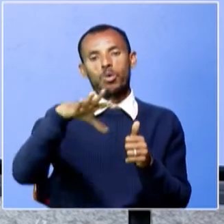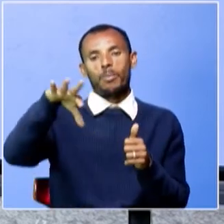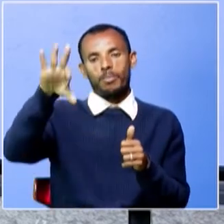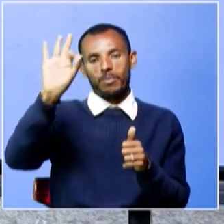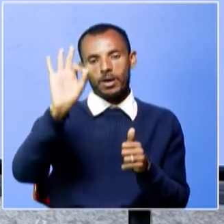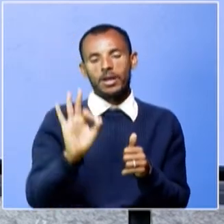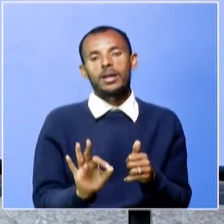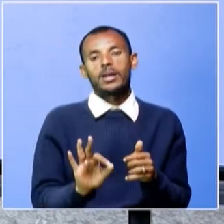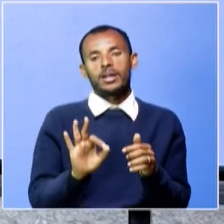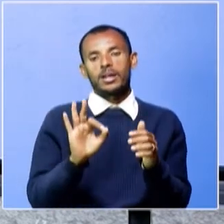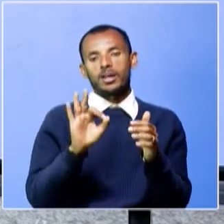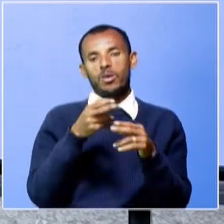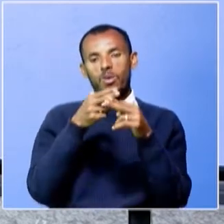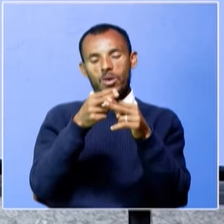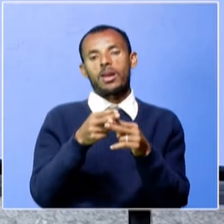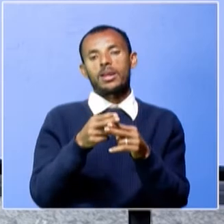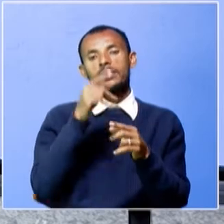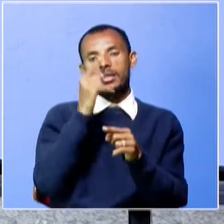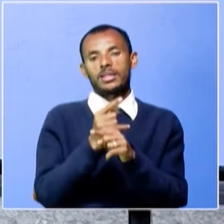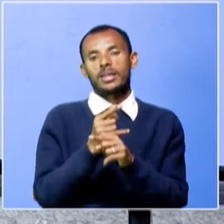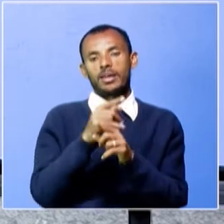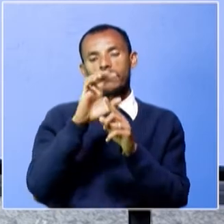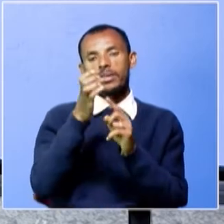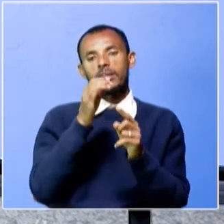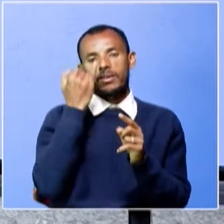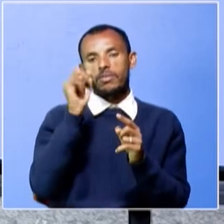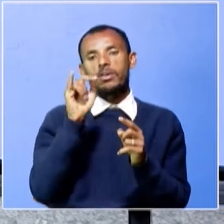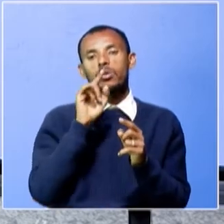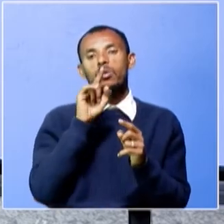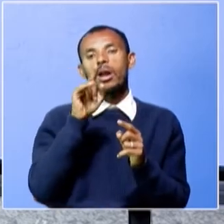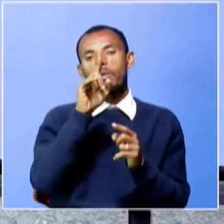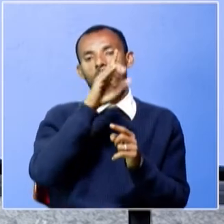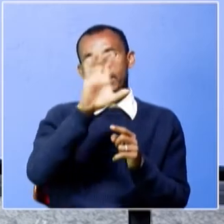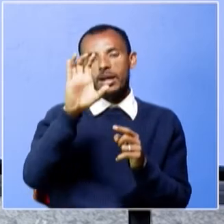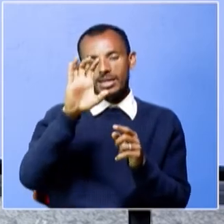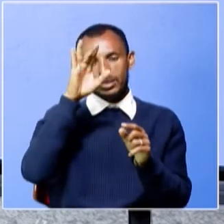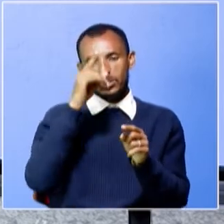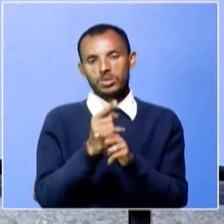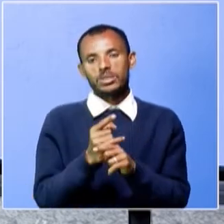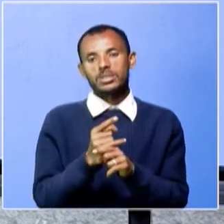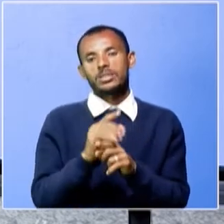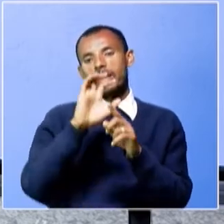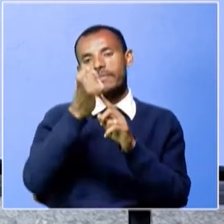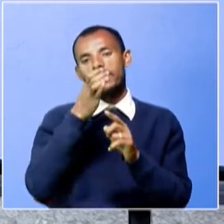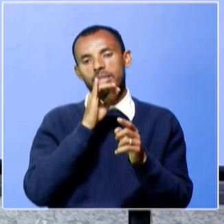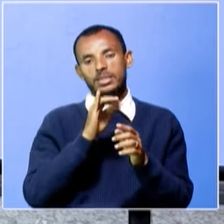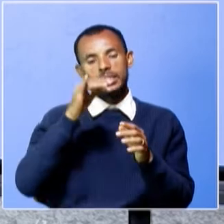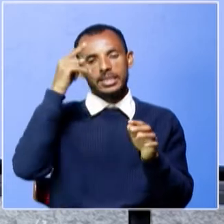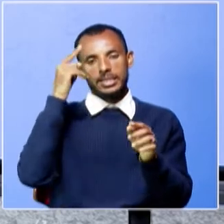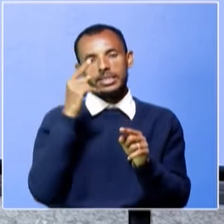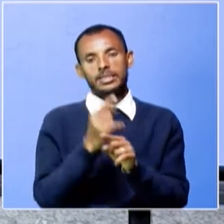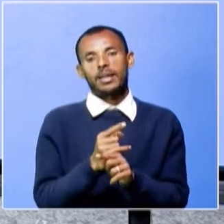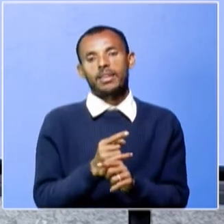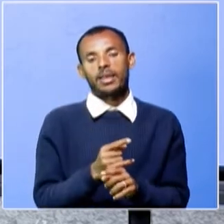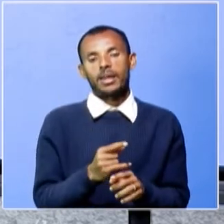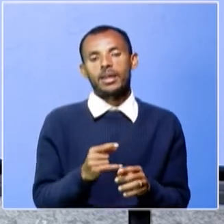called certain event. Okay, if you are 100% sure that the event occurs, then you can